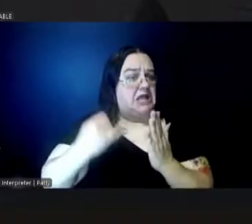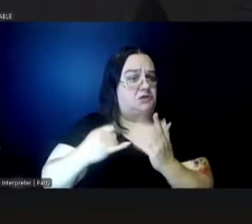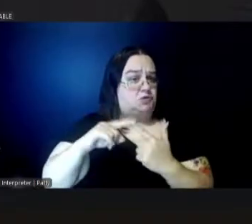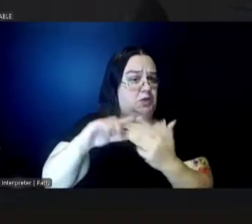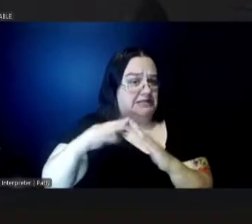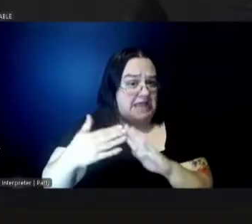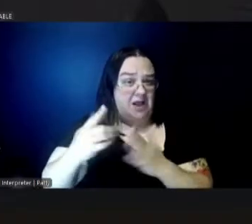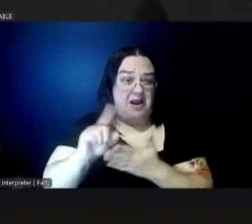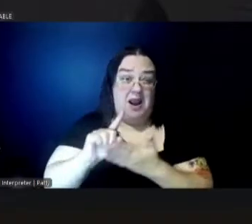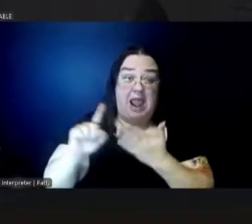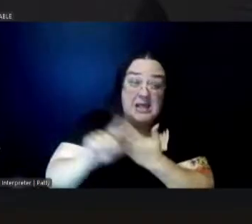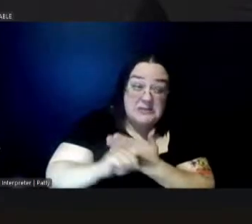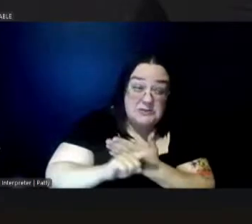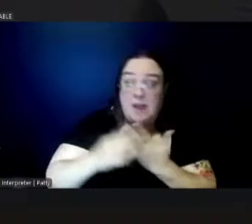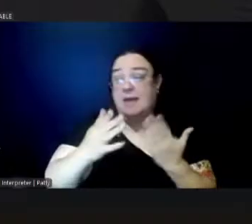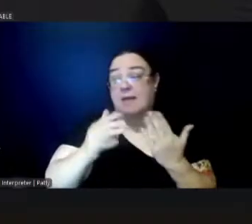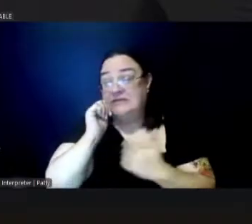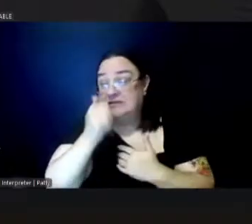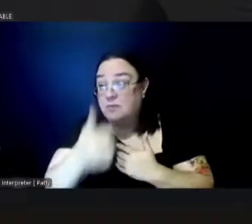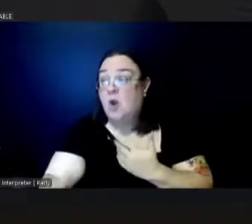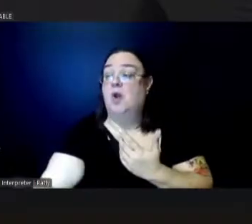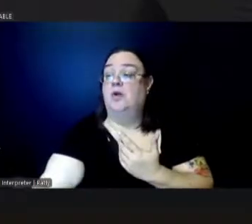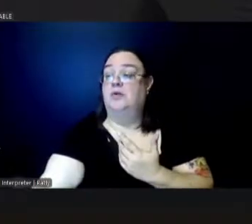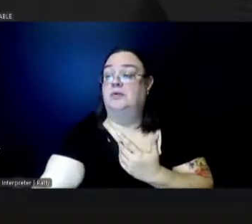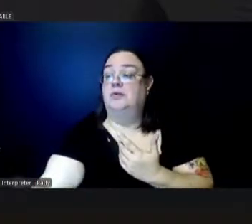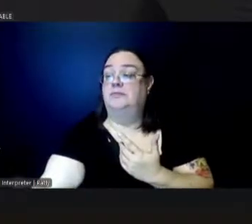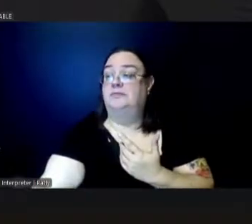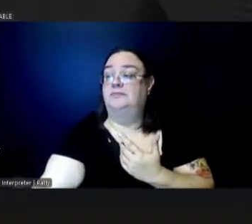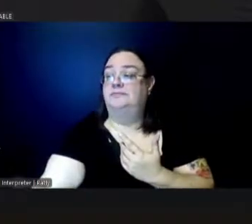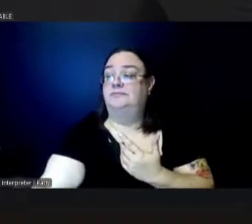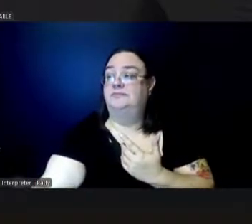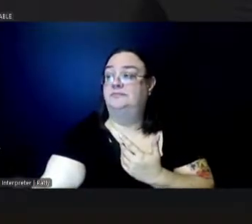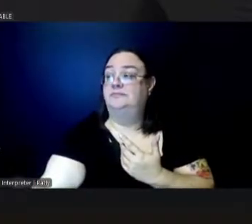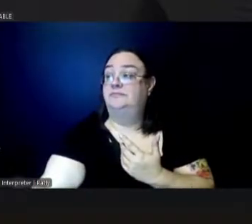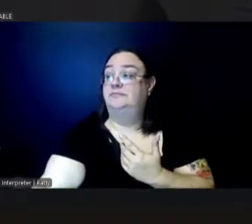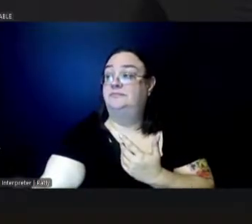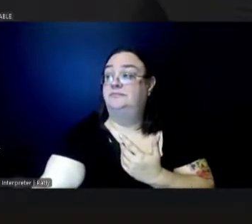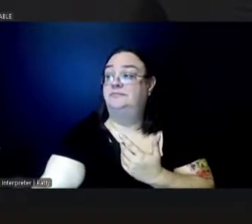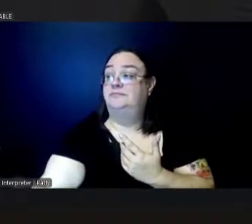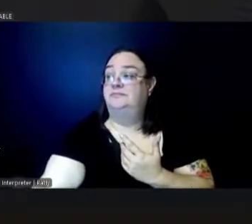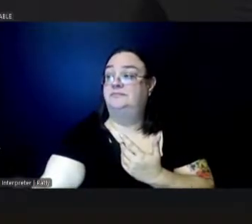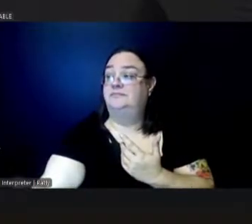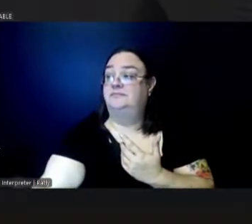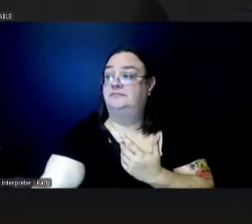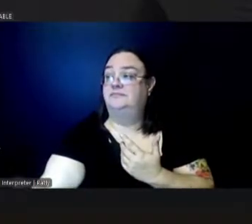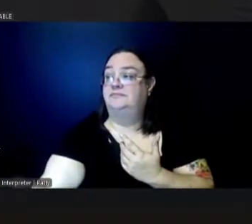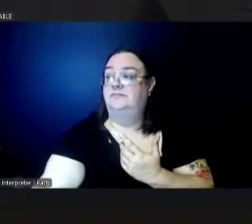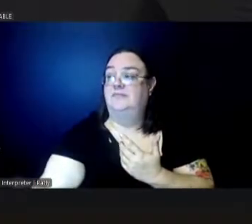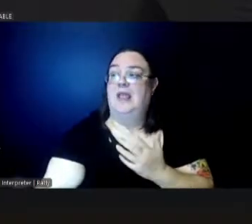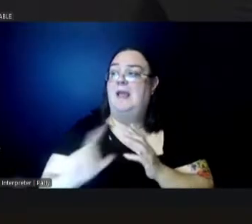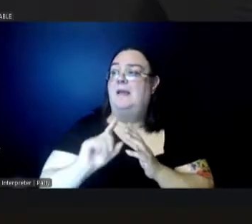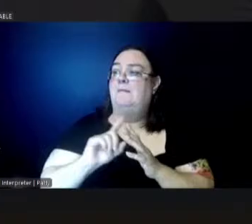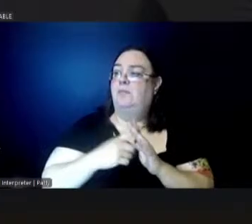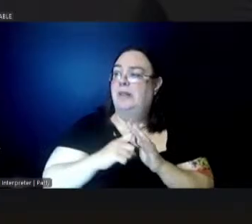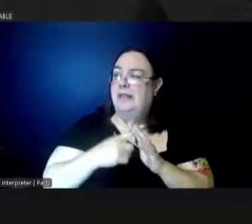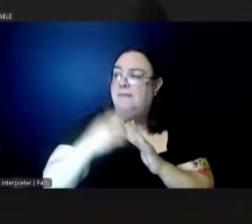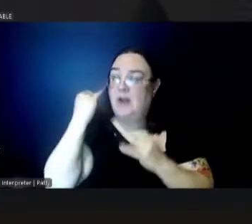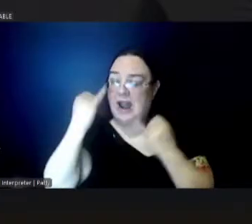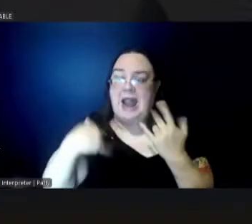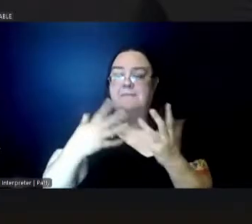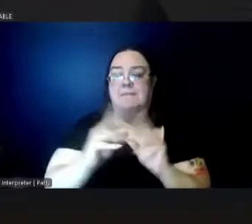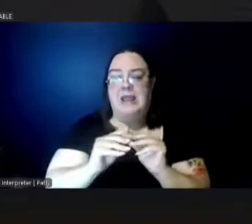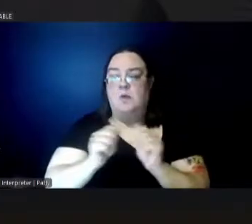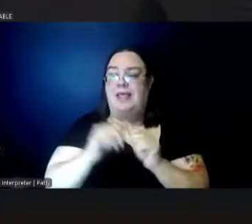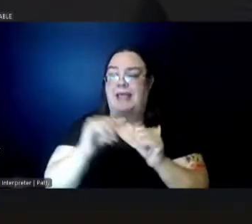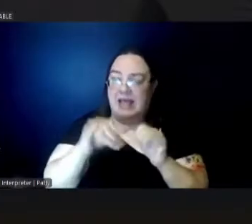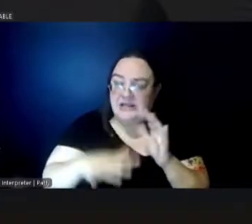tomorrow, on some preliminary, the preliminary idea. I've been meeting with the engineers and the contractors to come up with